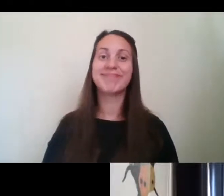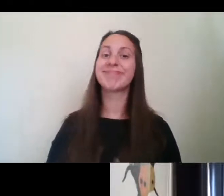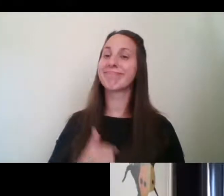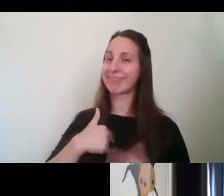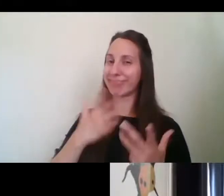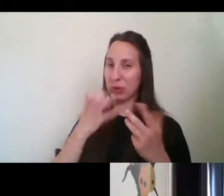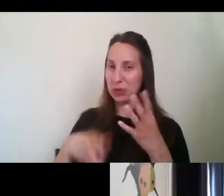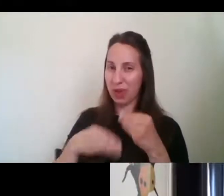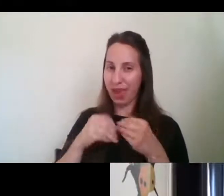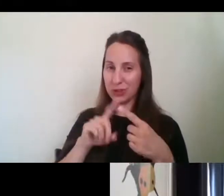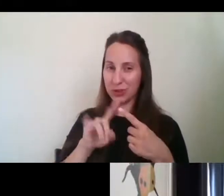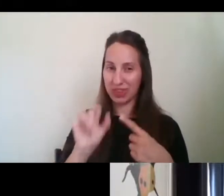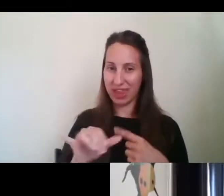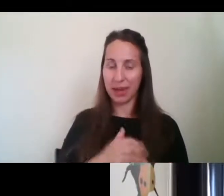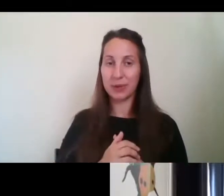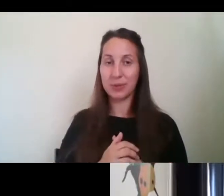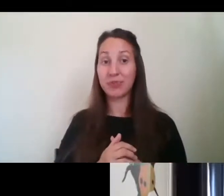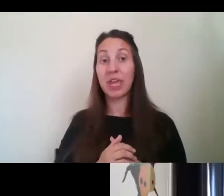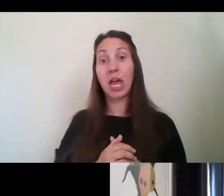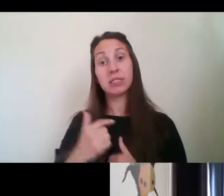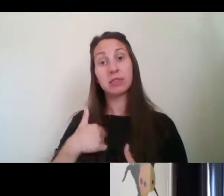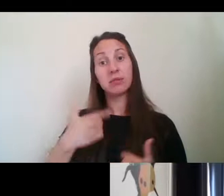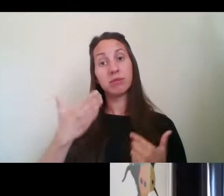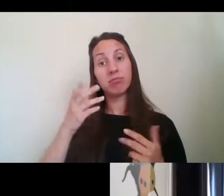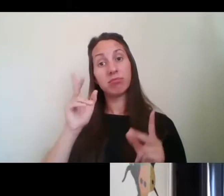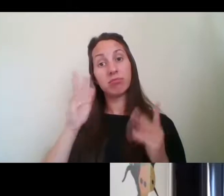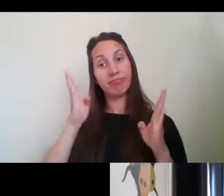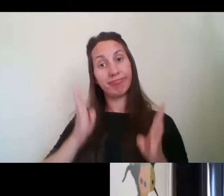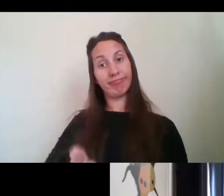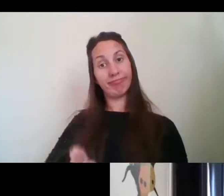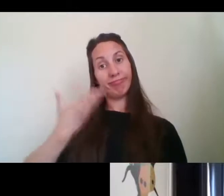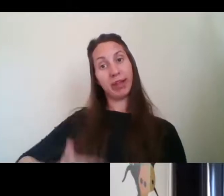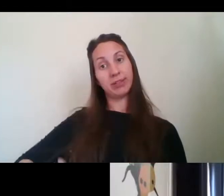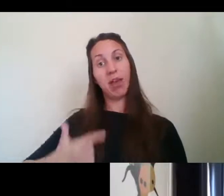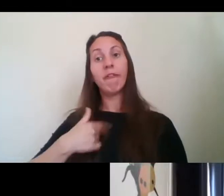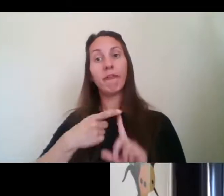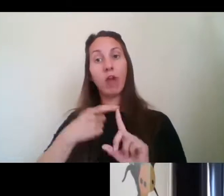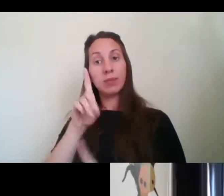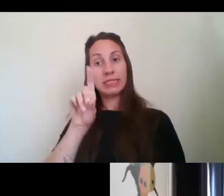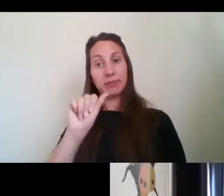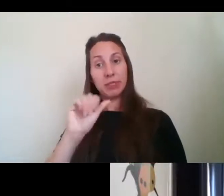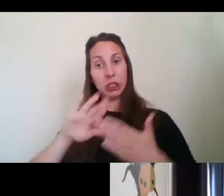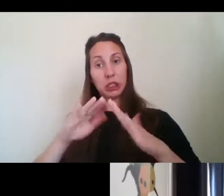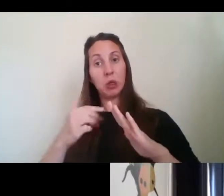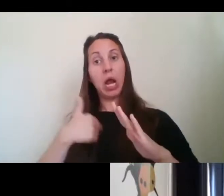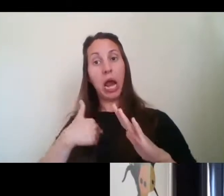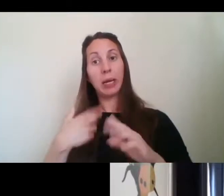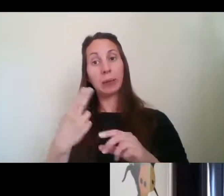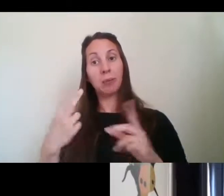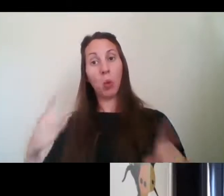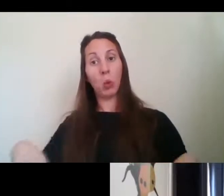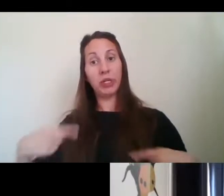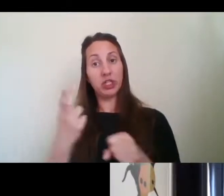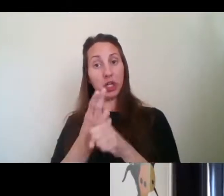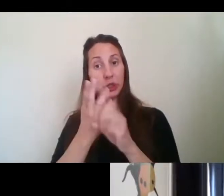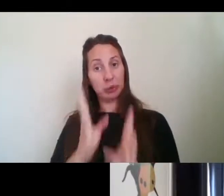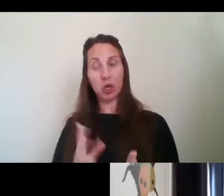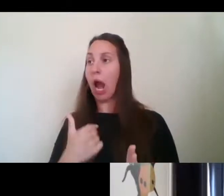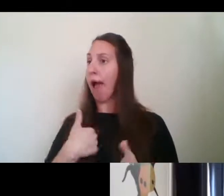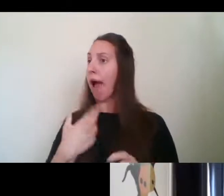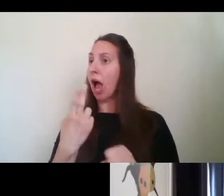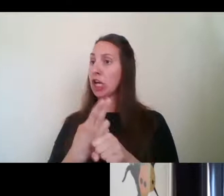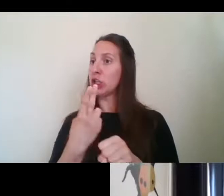that, as a person from the disability community, I'm a wheelchair user. I use it interchangeably. I say